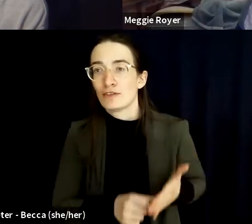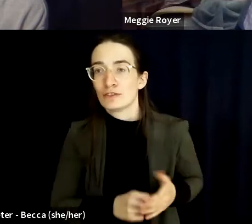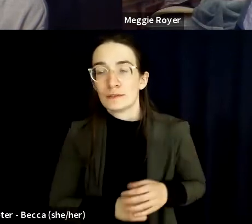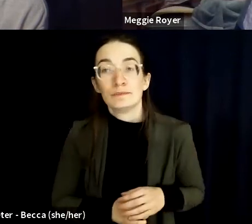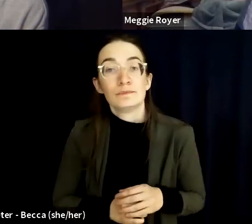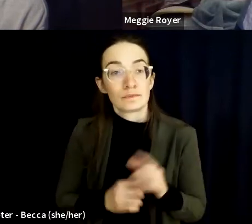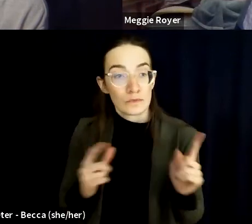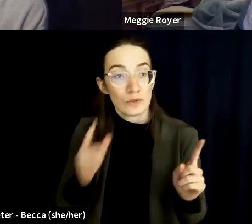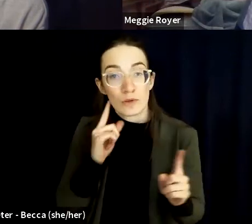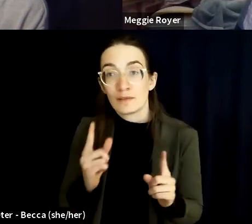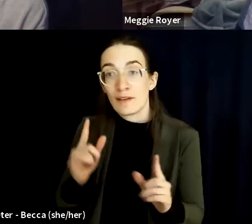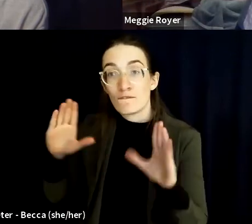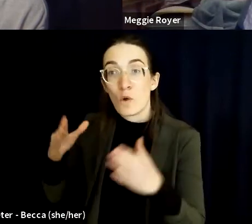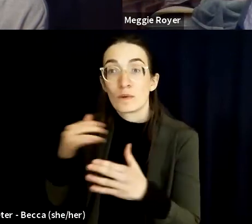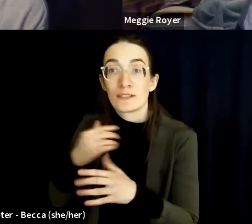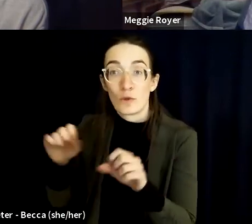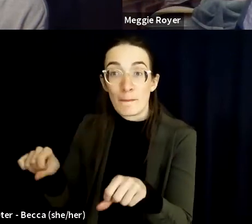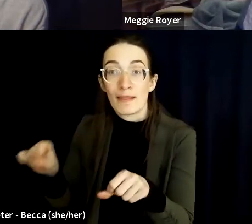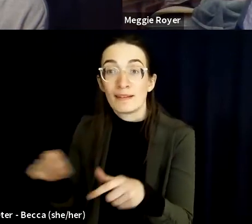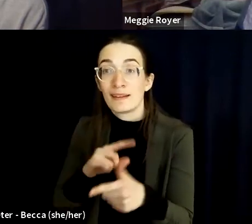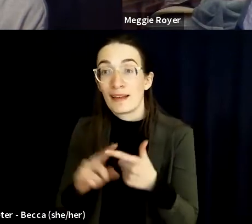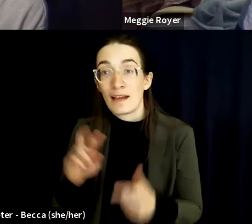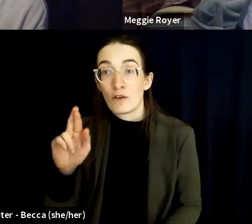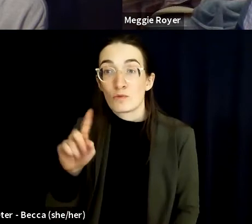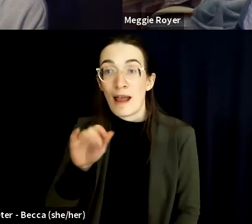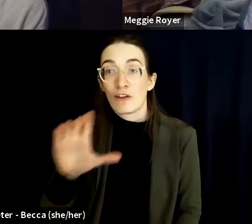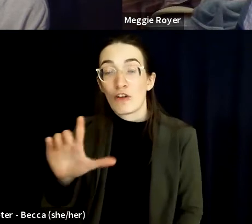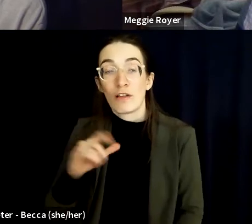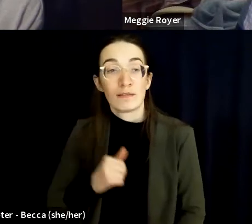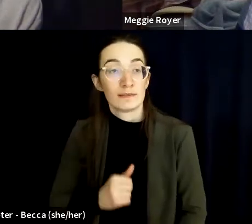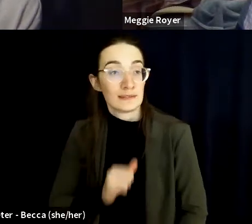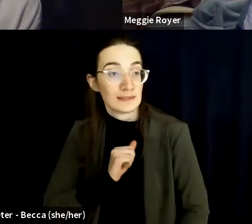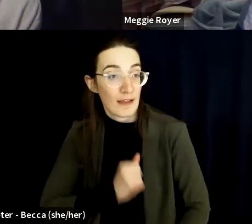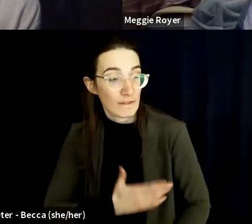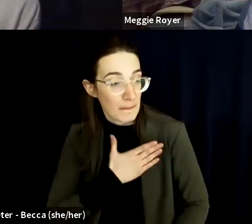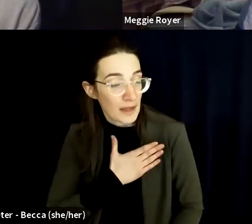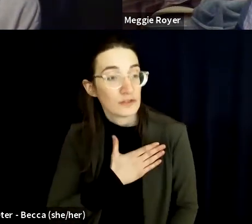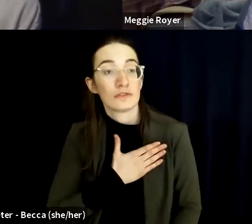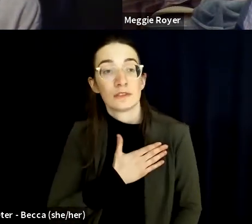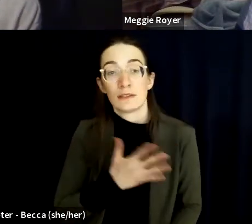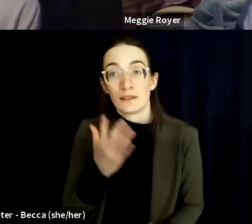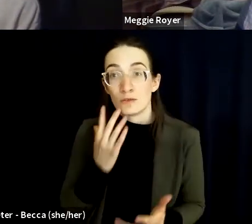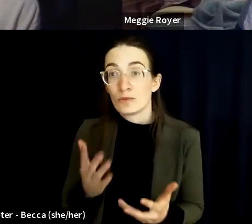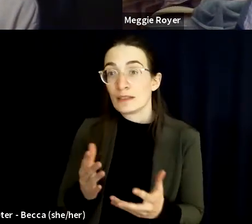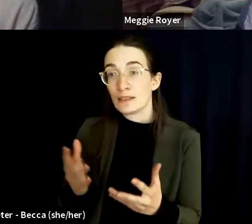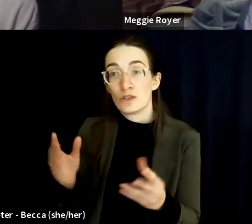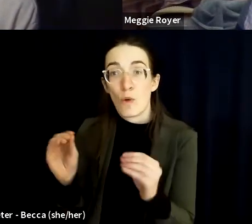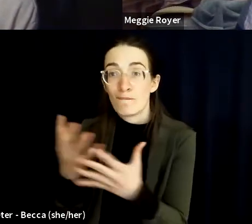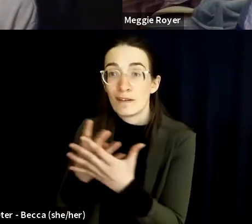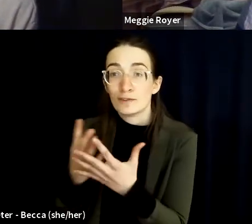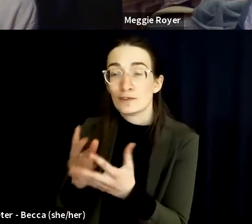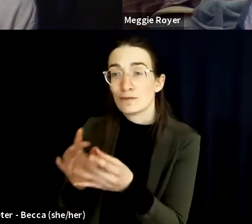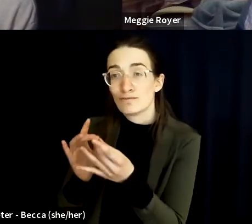vulnerability, radical self compassion, honest, nurturing, unfiltered friendships, not having